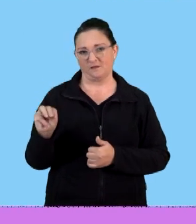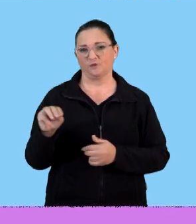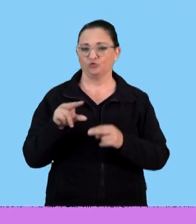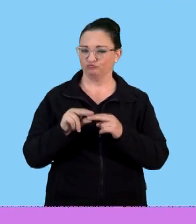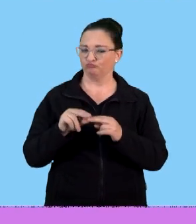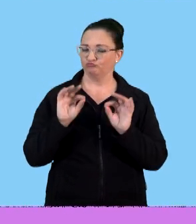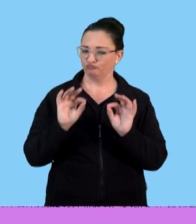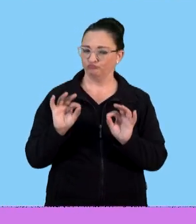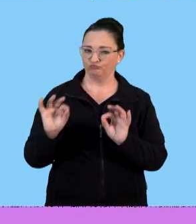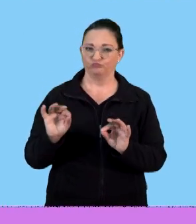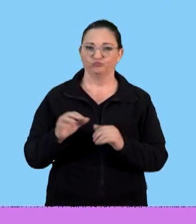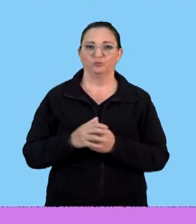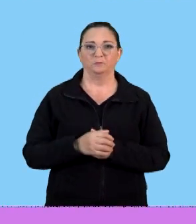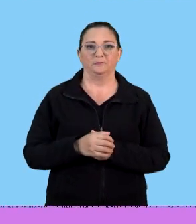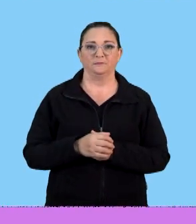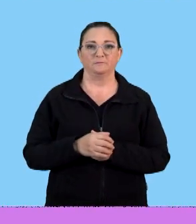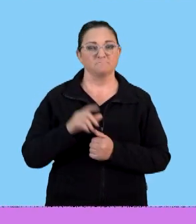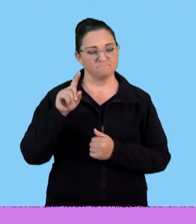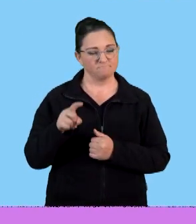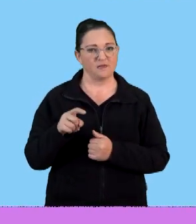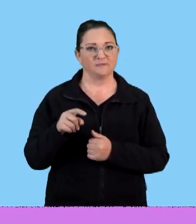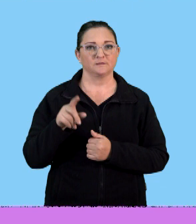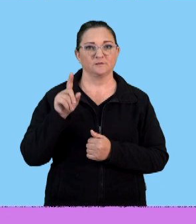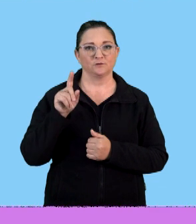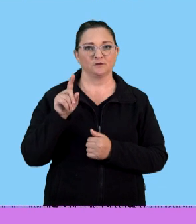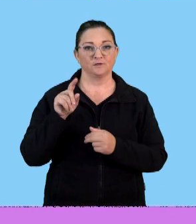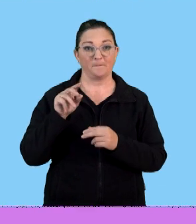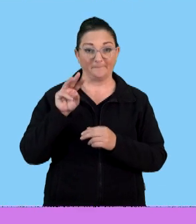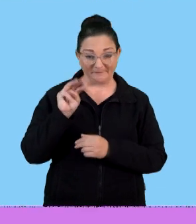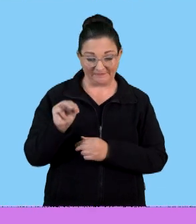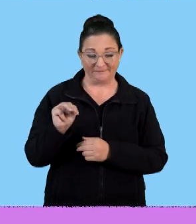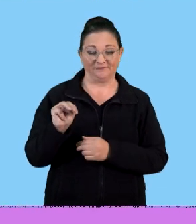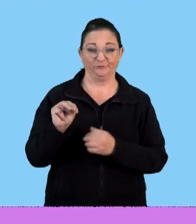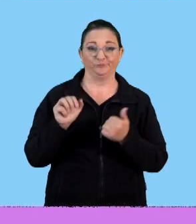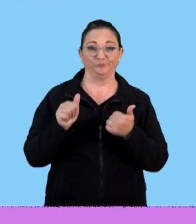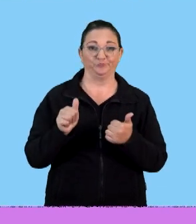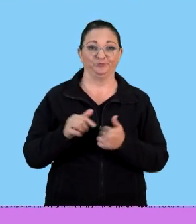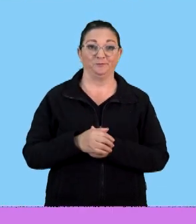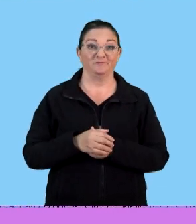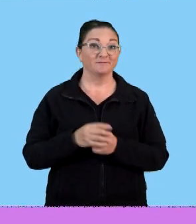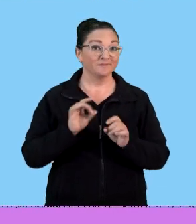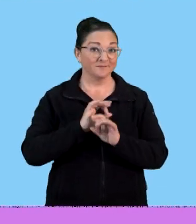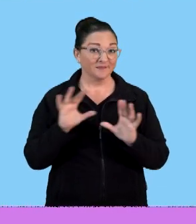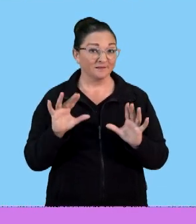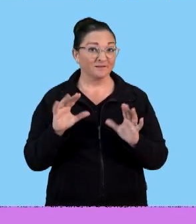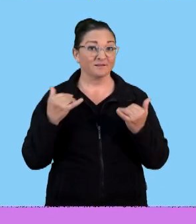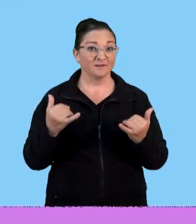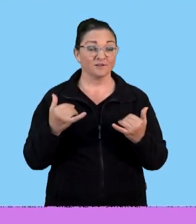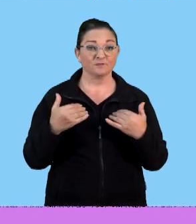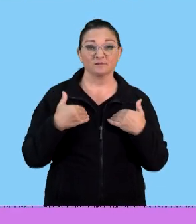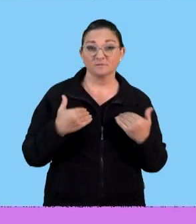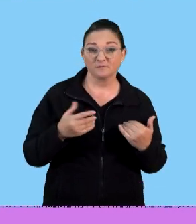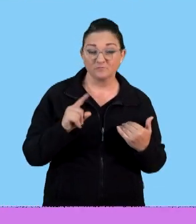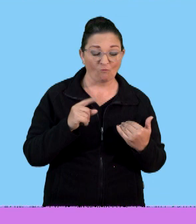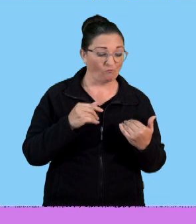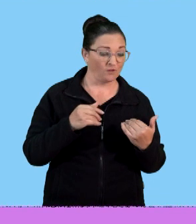given in the correct unit as well. As indicated, it must be calculated in meters. Guys, are we clear?